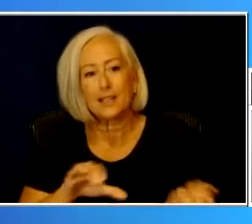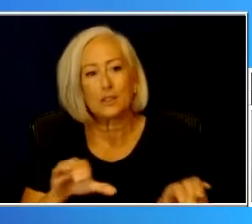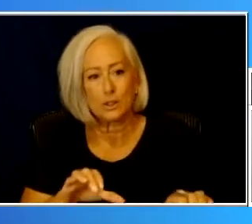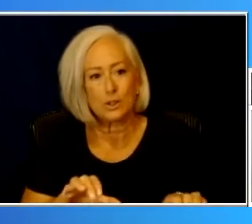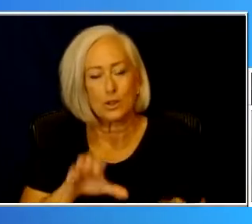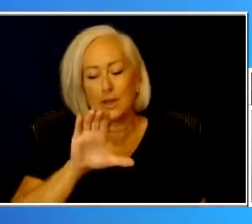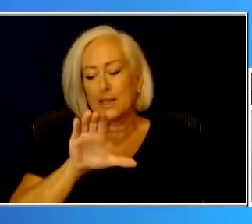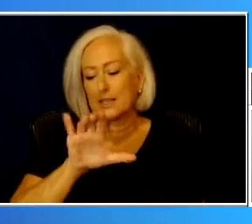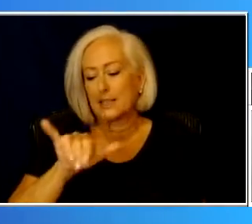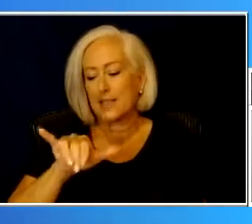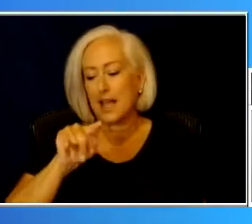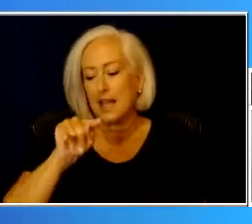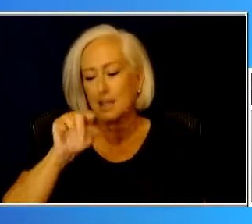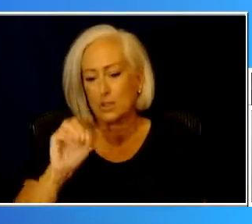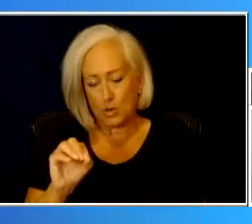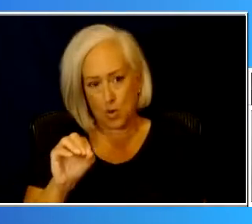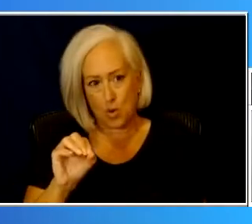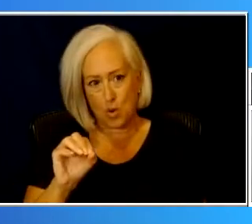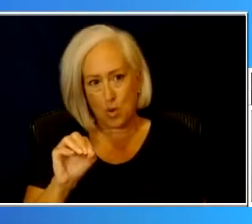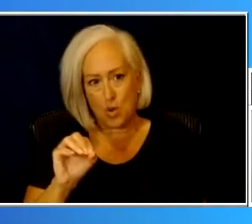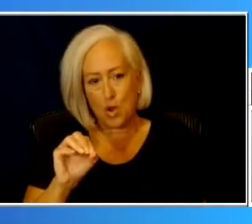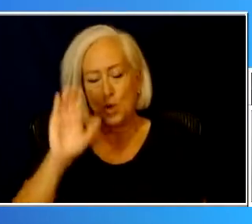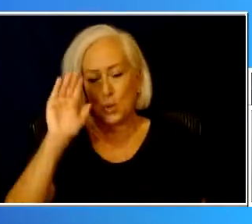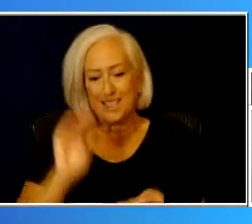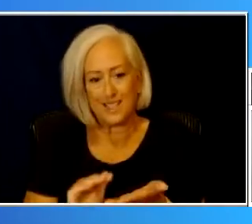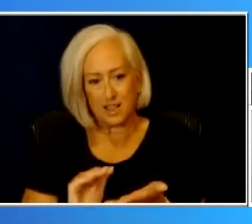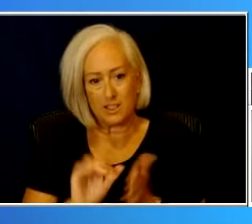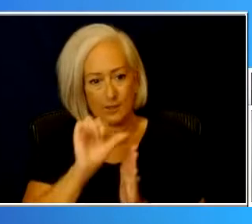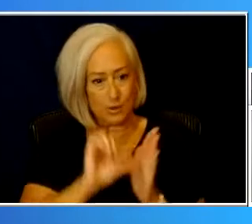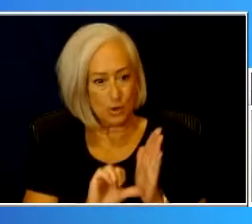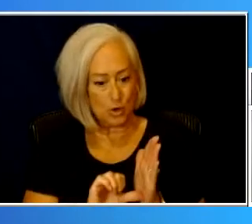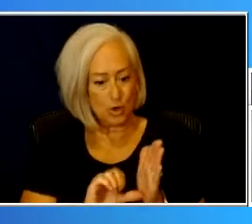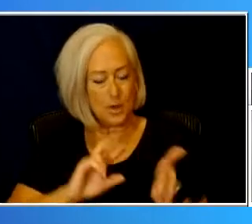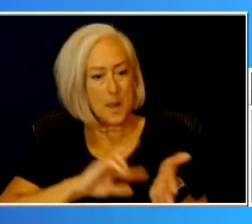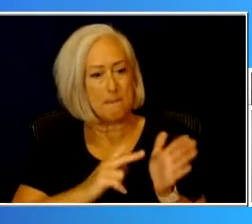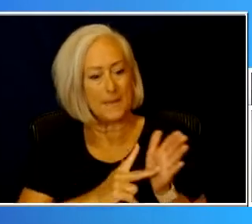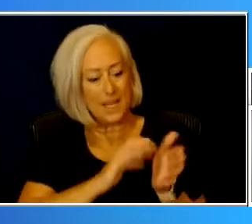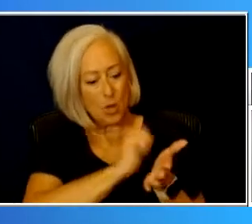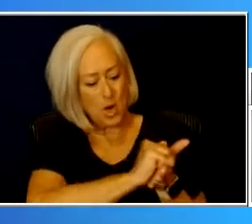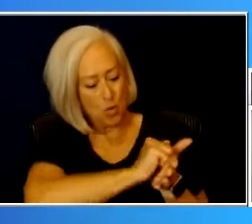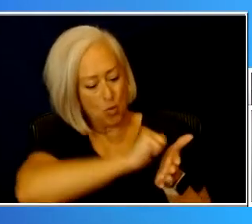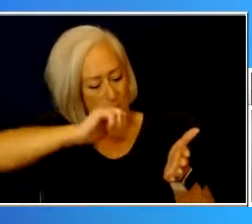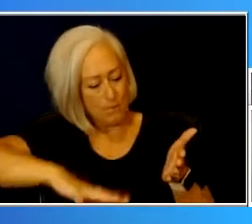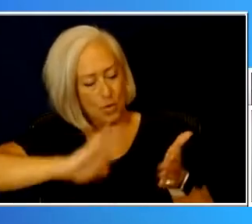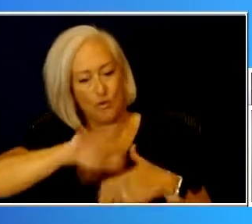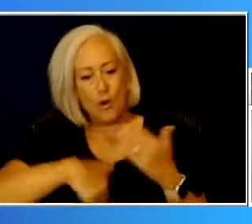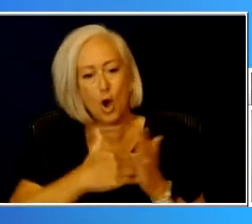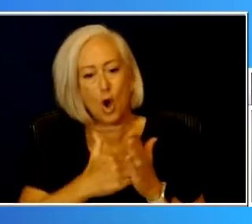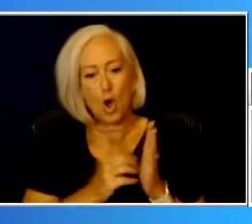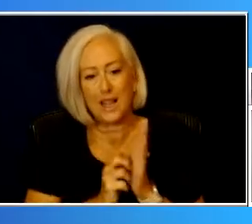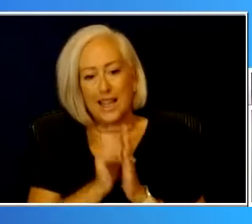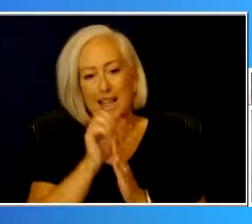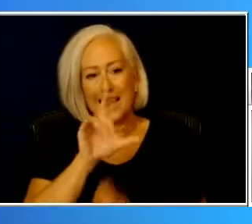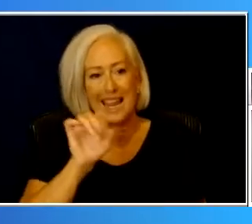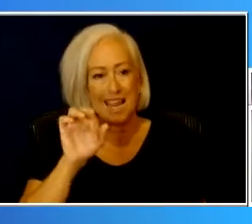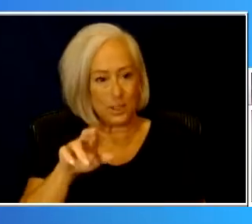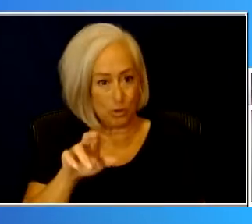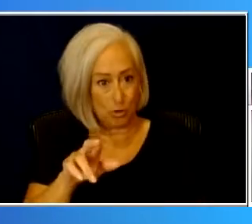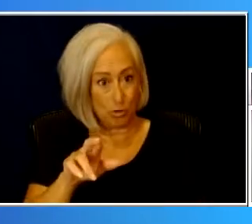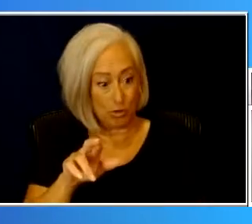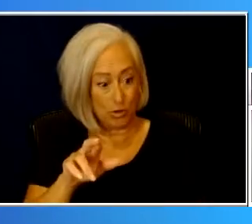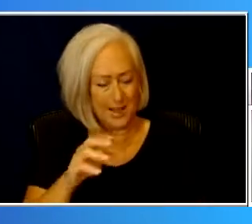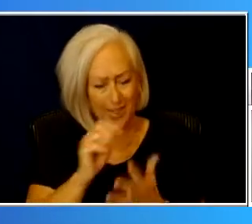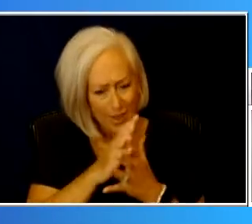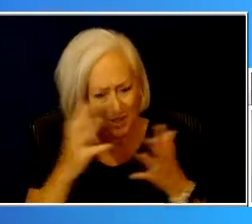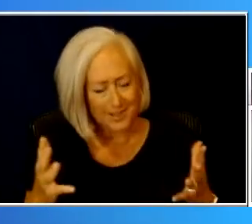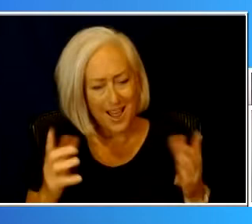where we remove all their cancer. So there are so many factors that go into that decision making. Sometimes folks are not eligible for an